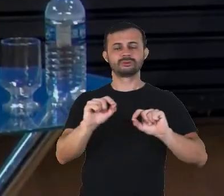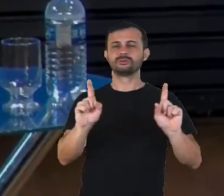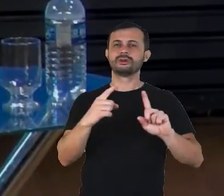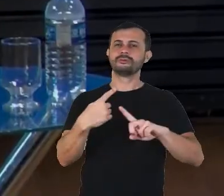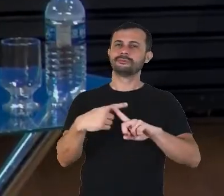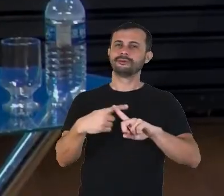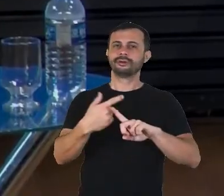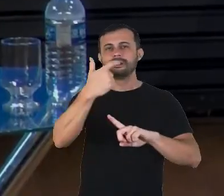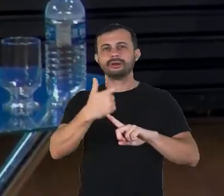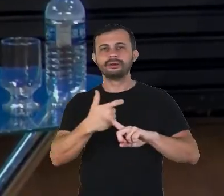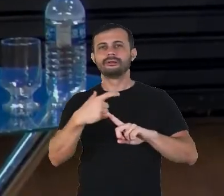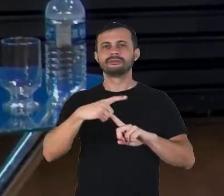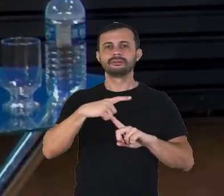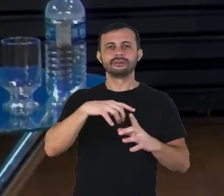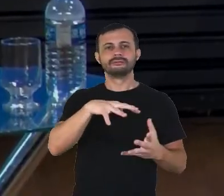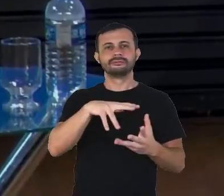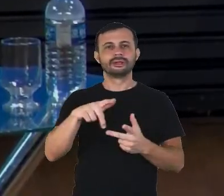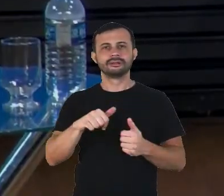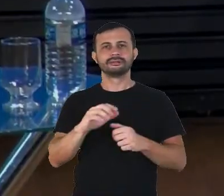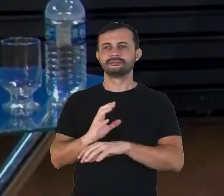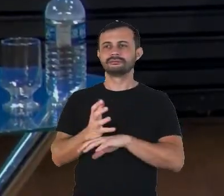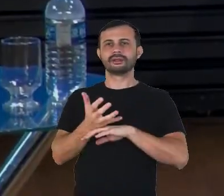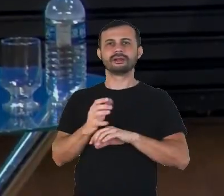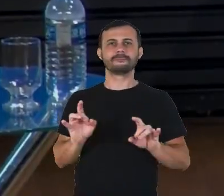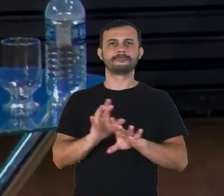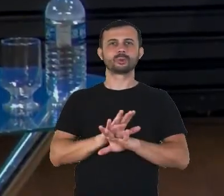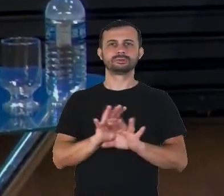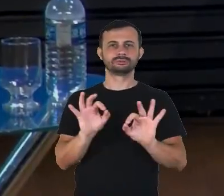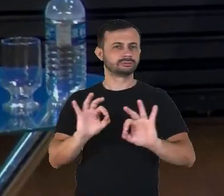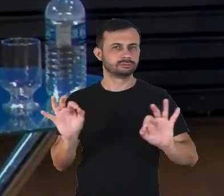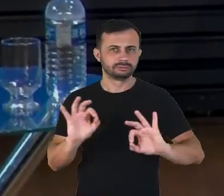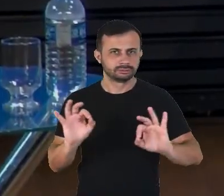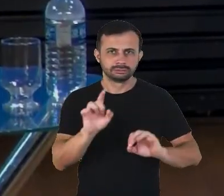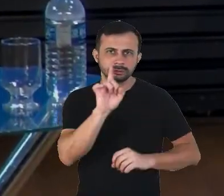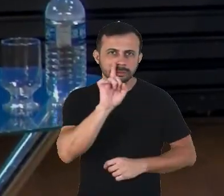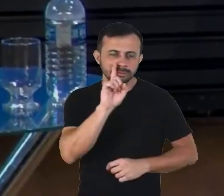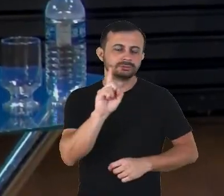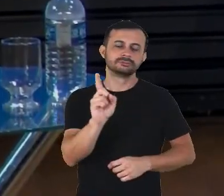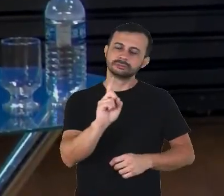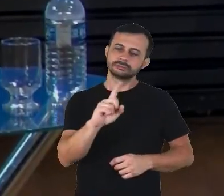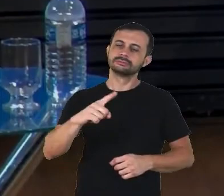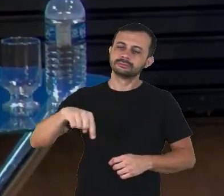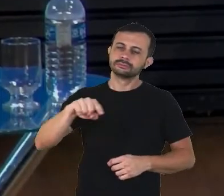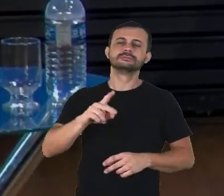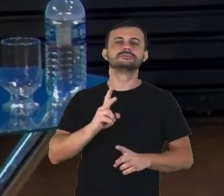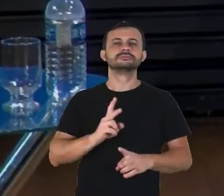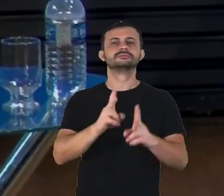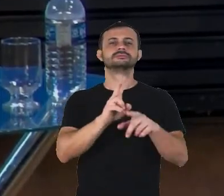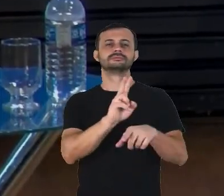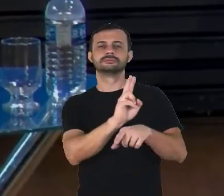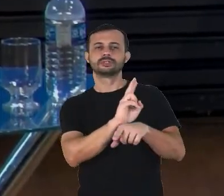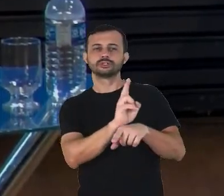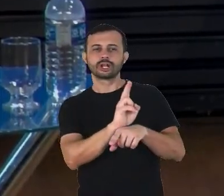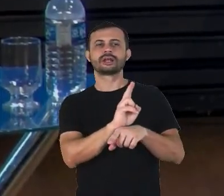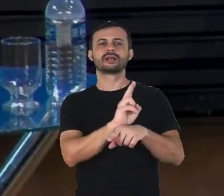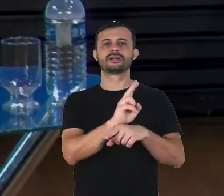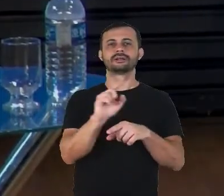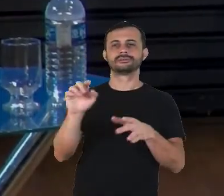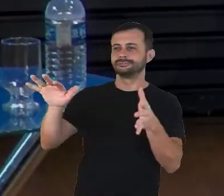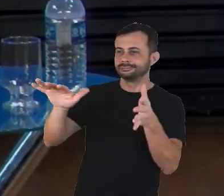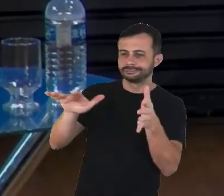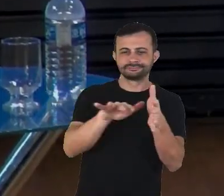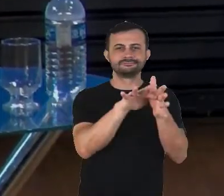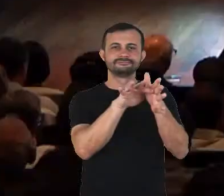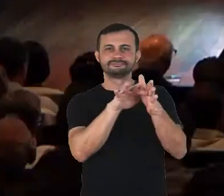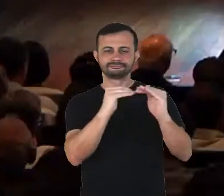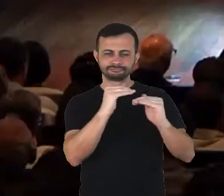or close to zero. So we still need to monitor carefully, because what's happening, Thiago, in general, especially when you go